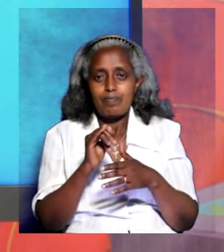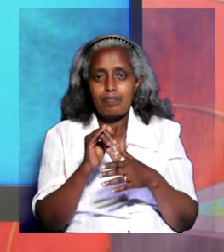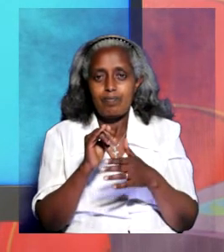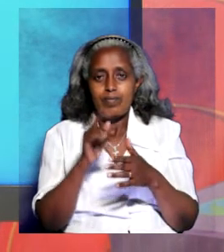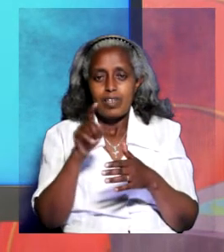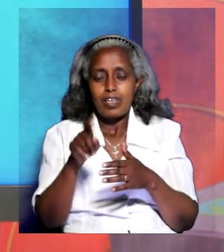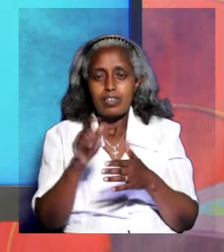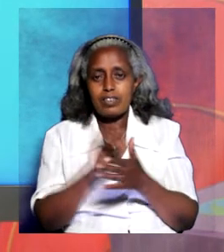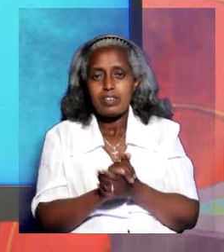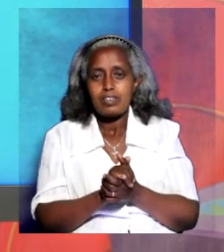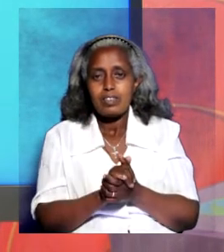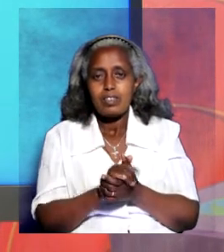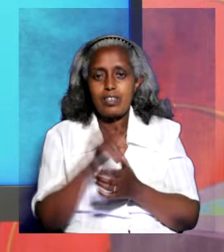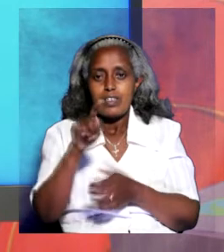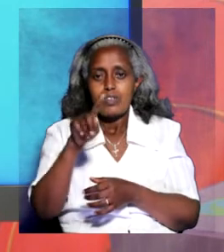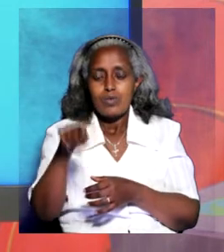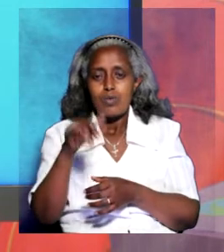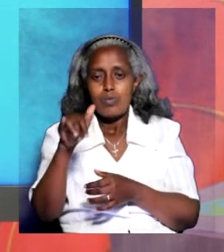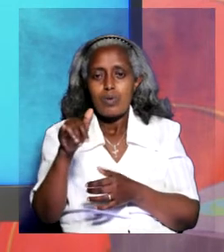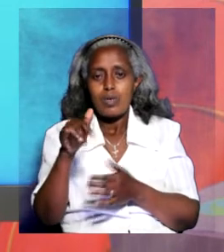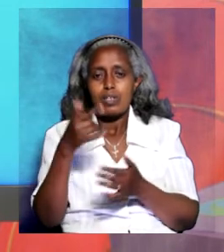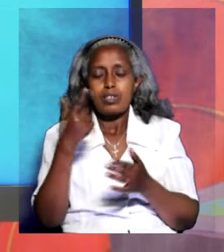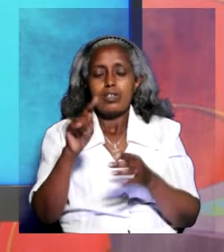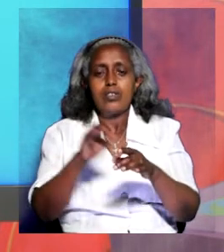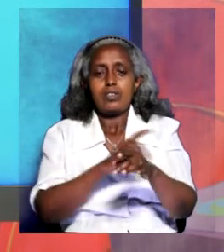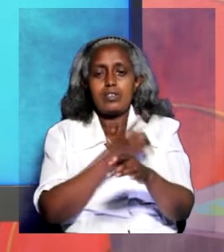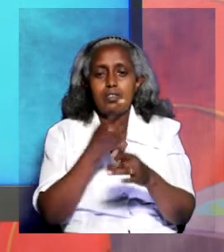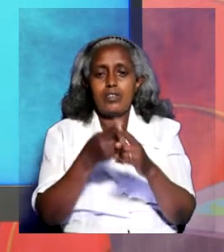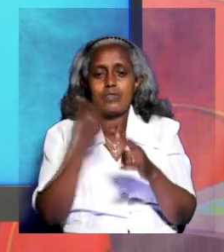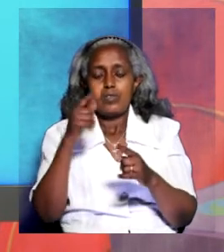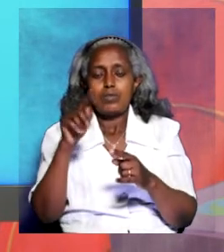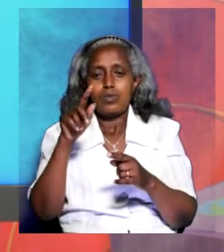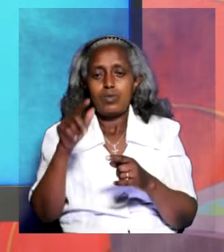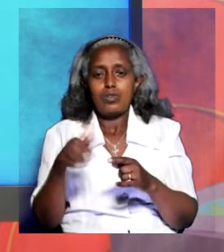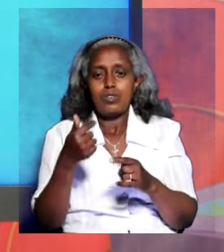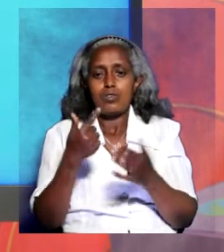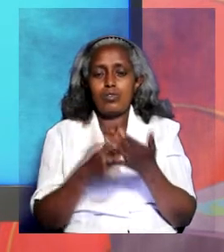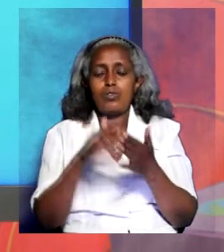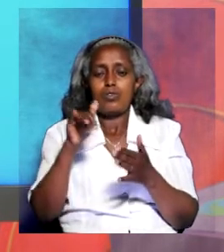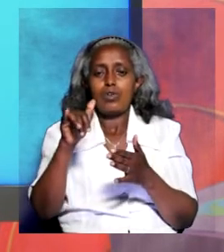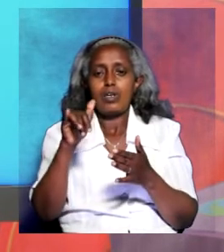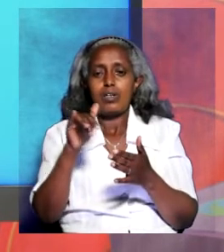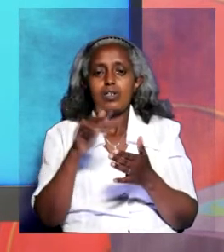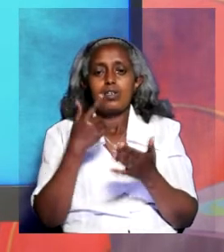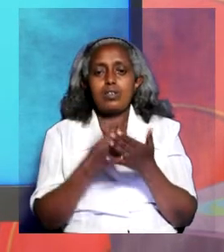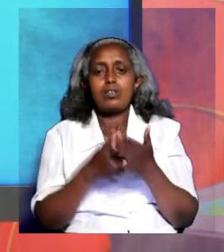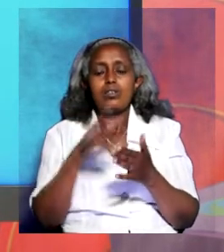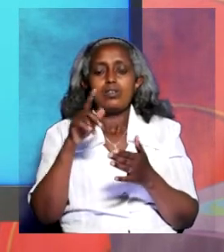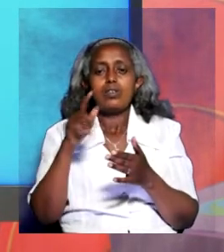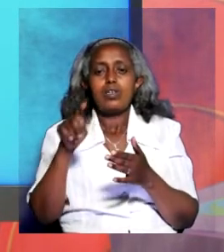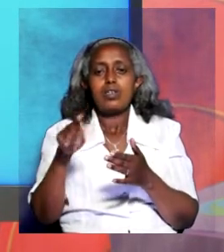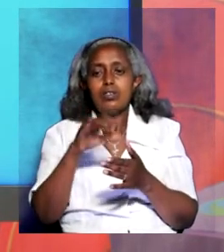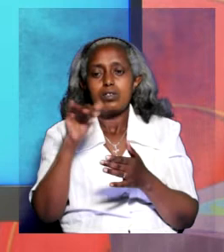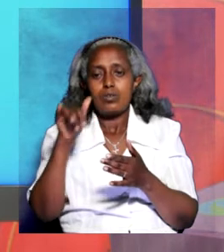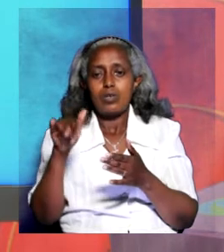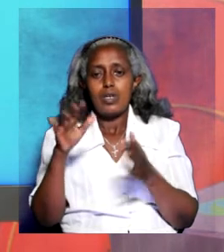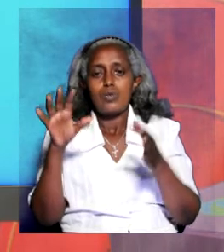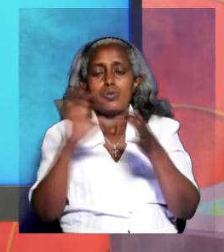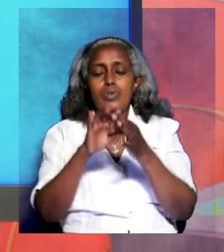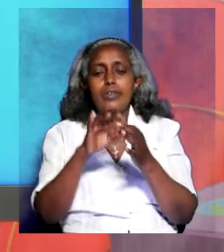is x. It's x comma y, the distance from the origin x, the distance from origin y in original xy coordinate